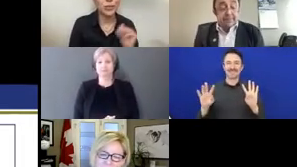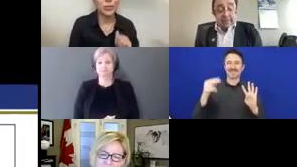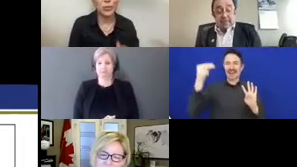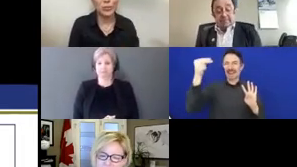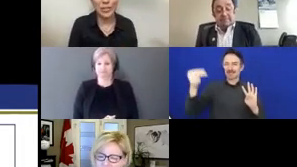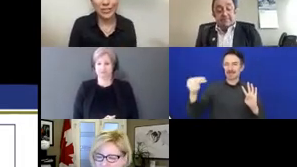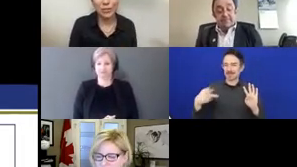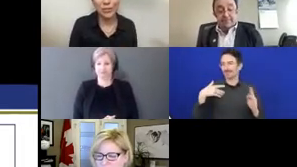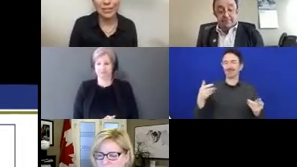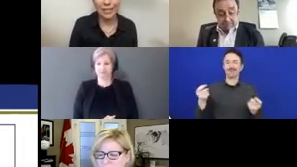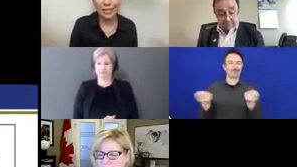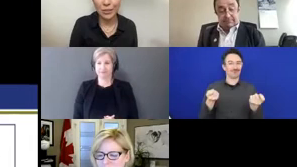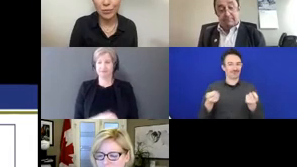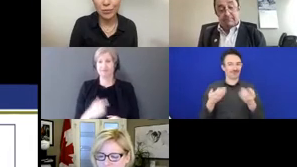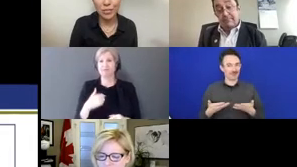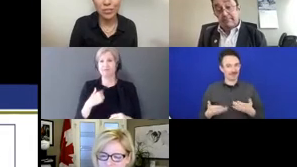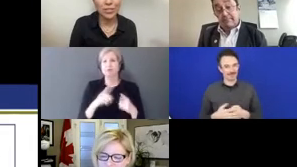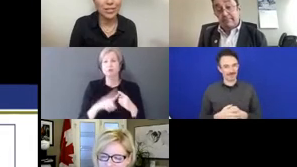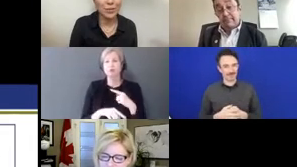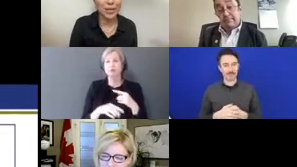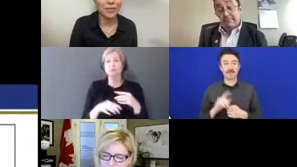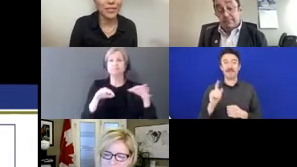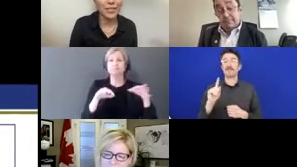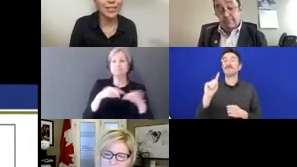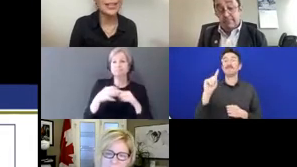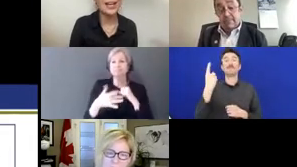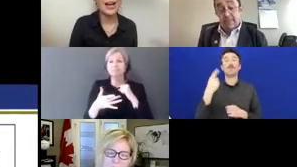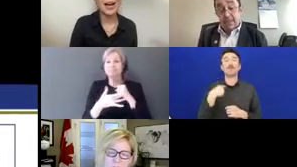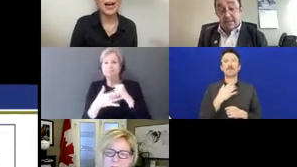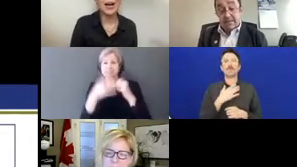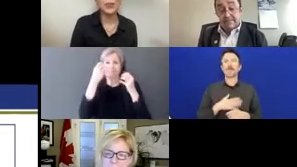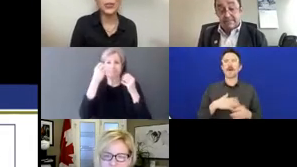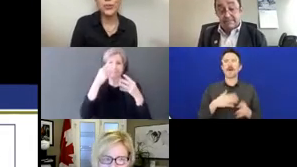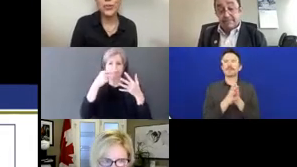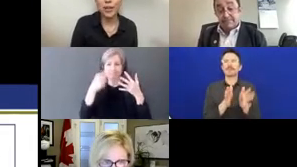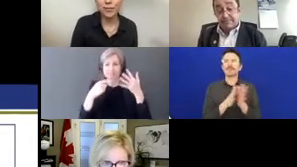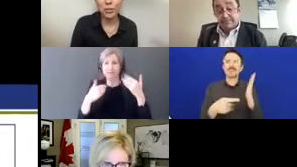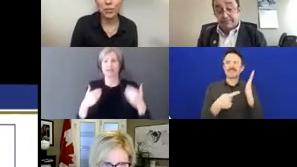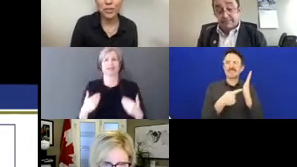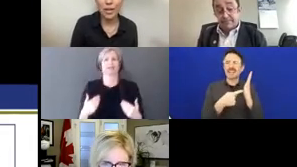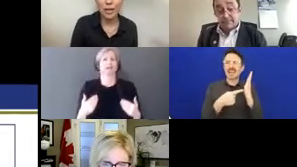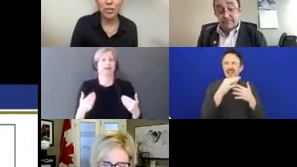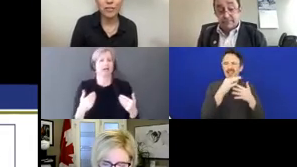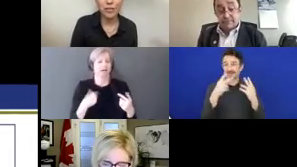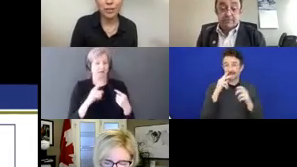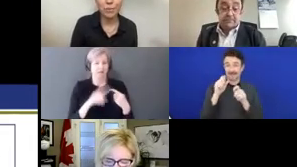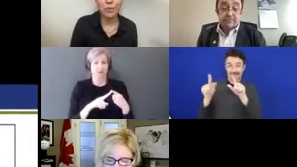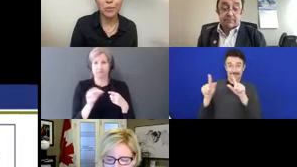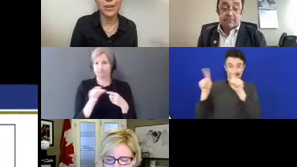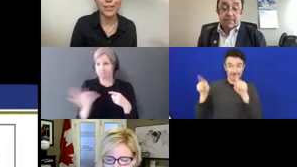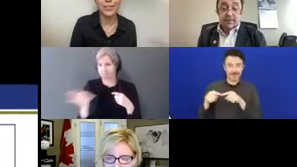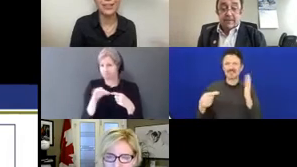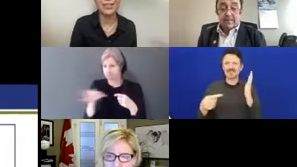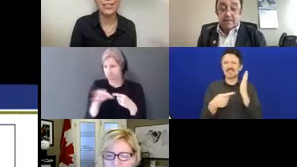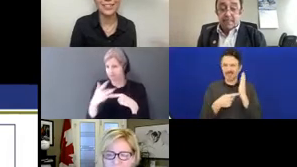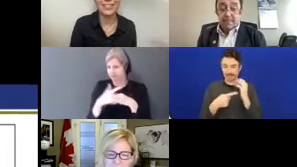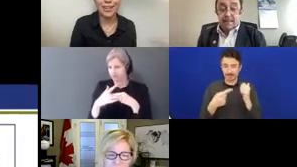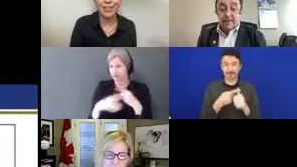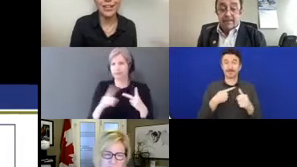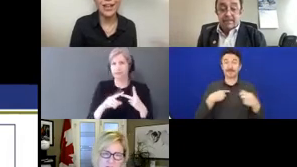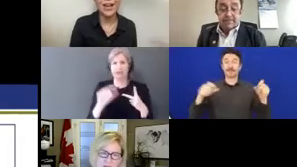go quickly through the technical information that we have here. We do have closed caption available, ASL